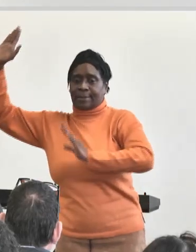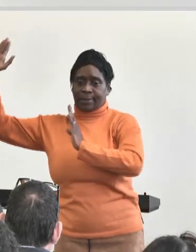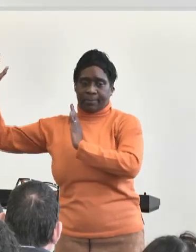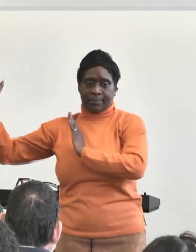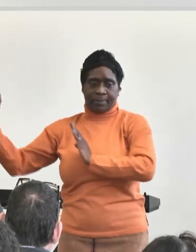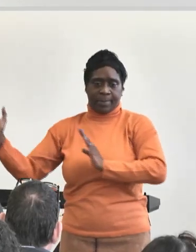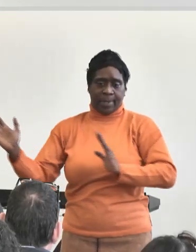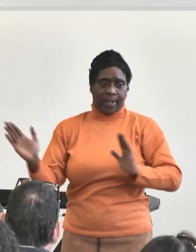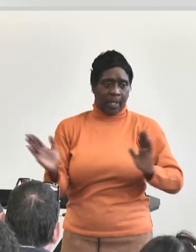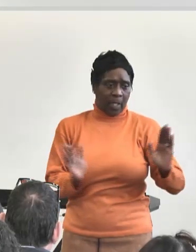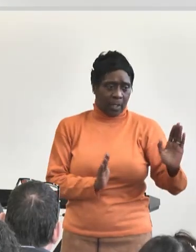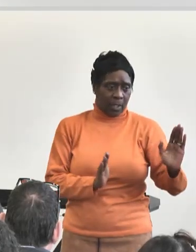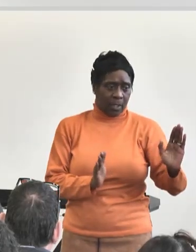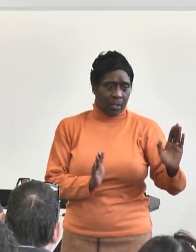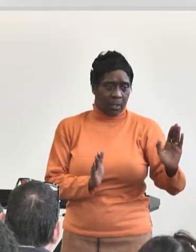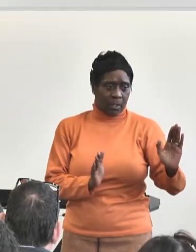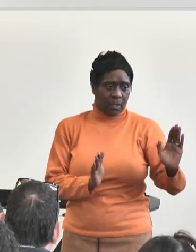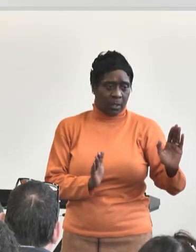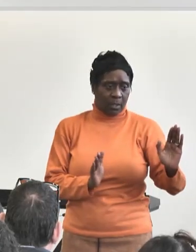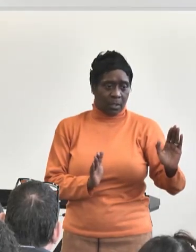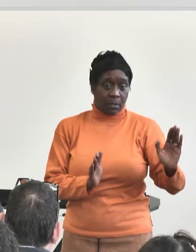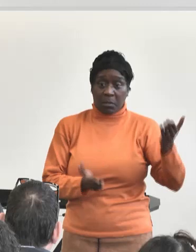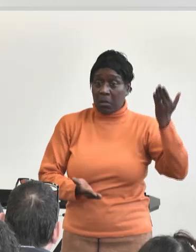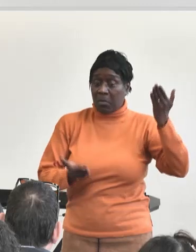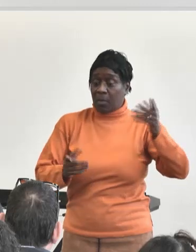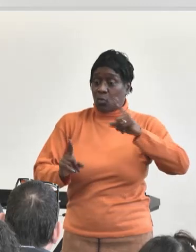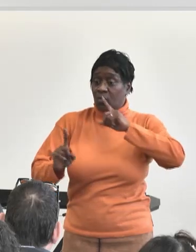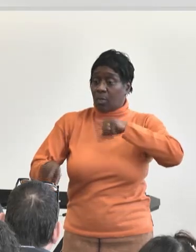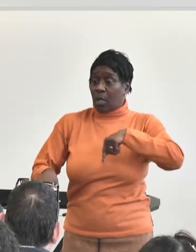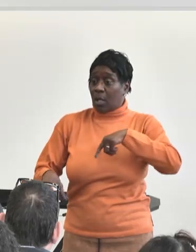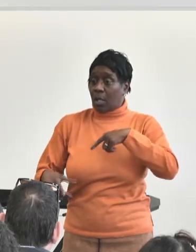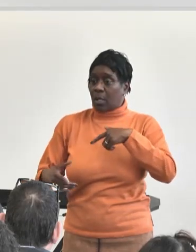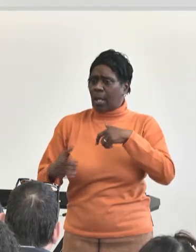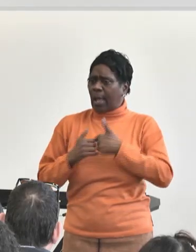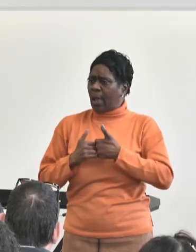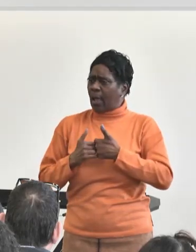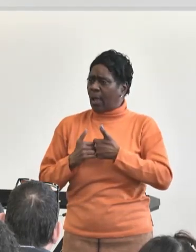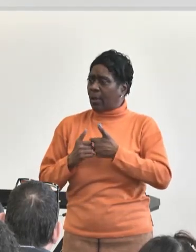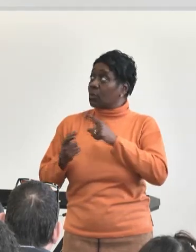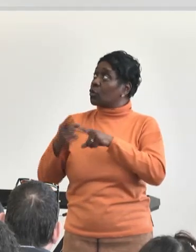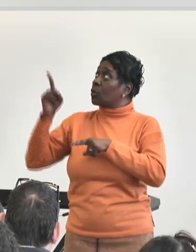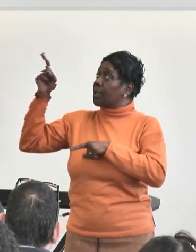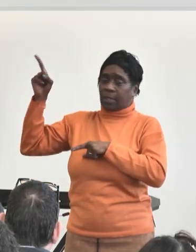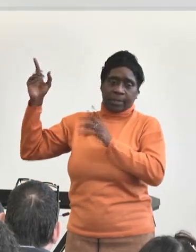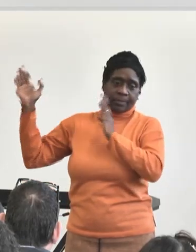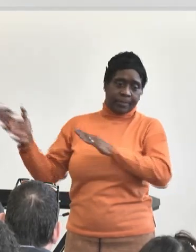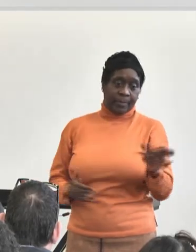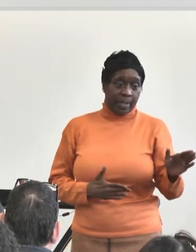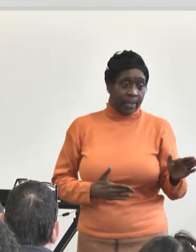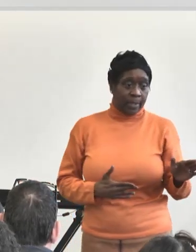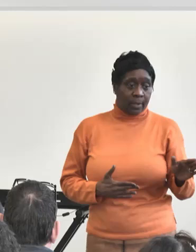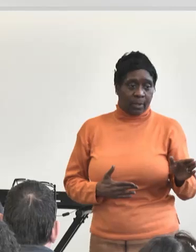compromiso a su causa. And so, may we respond entonces respondamos to that cause. A esa